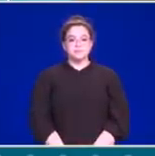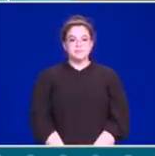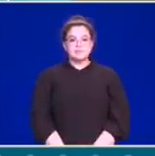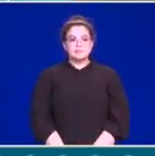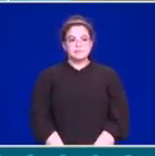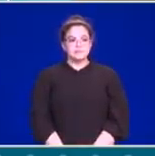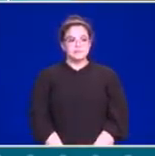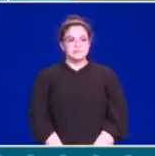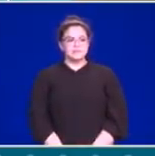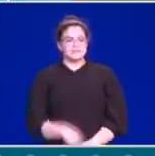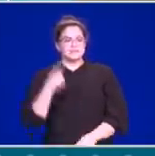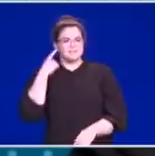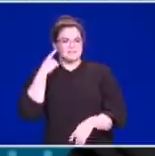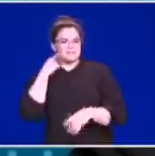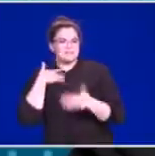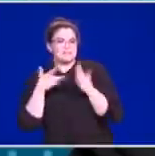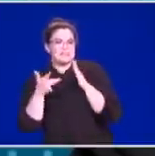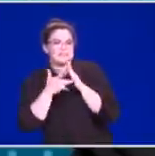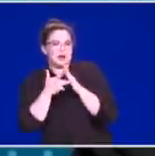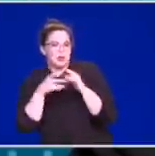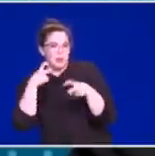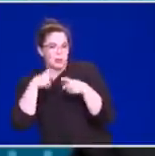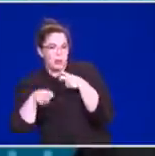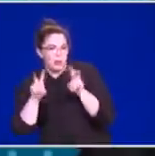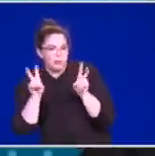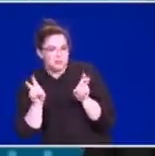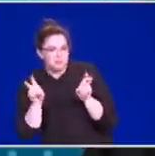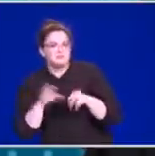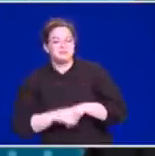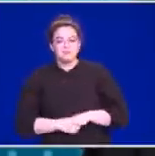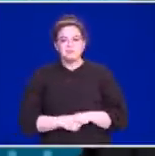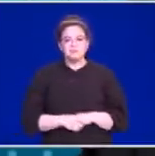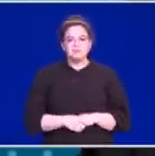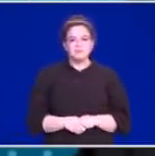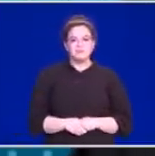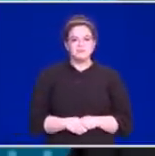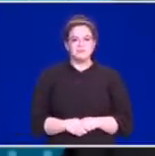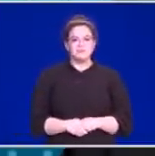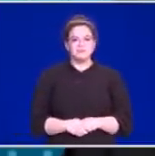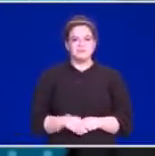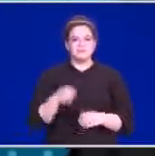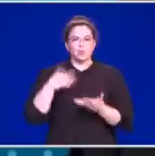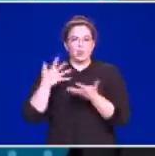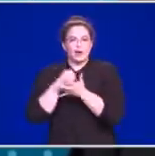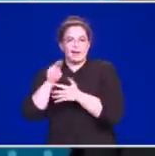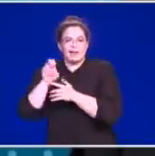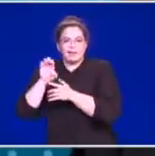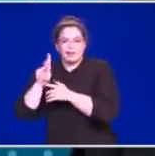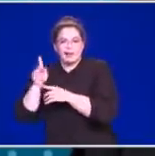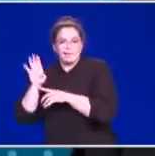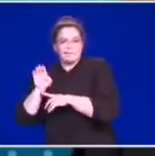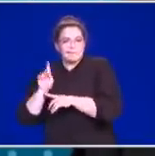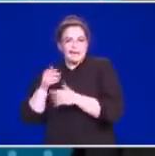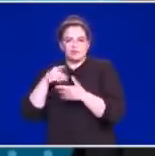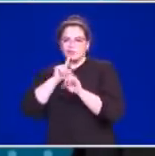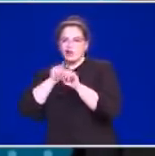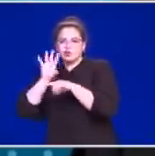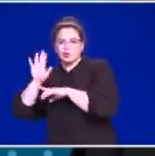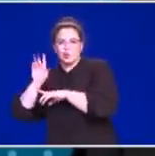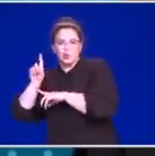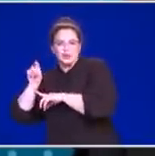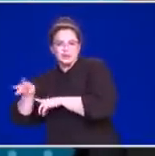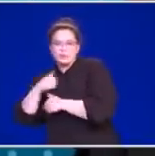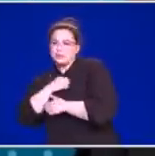Looks like we've got a little technical difficulties there. We'll get Nick back on to address that question